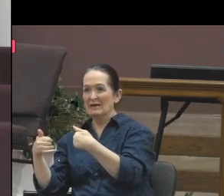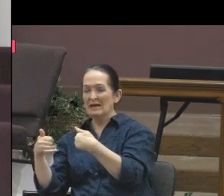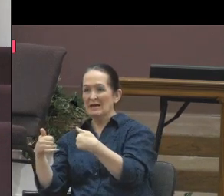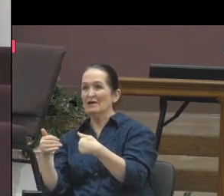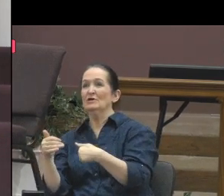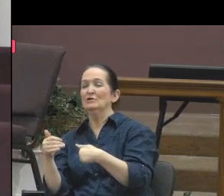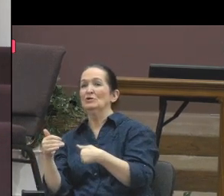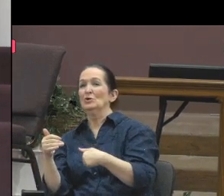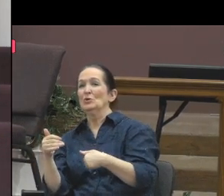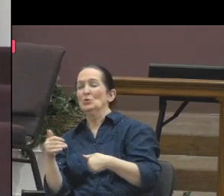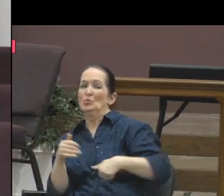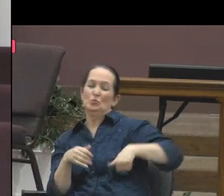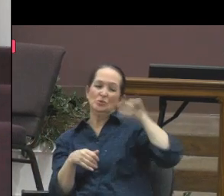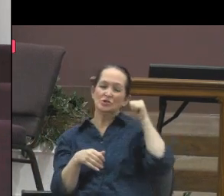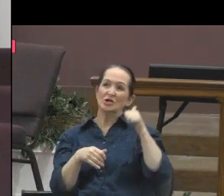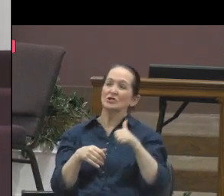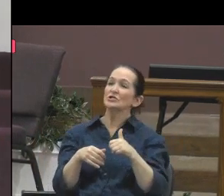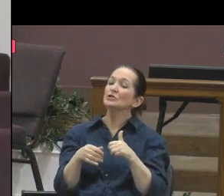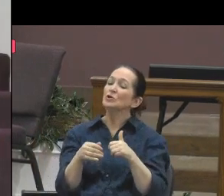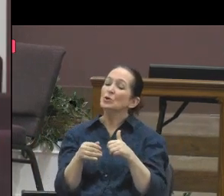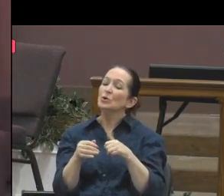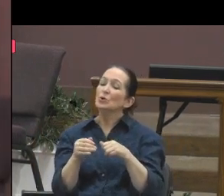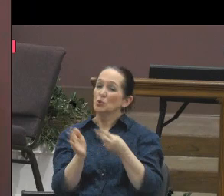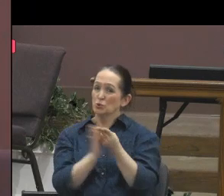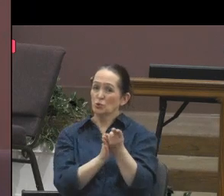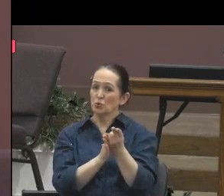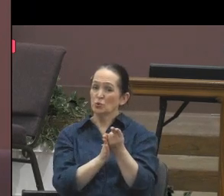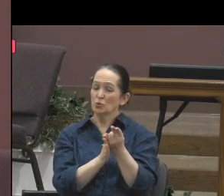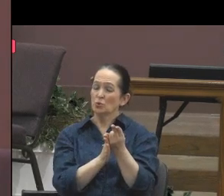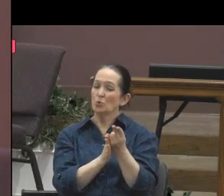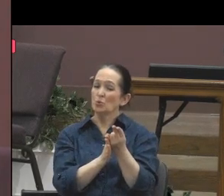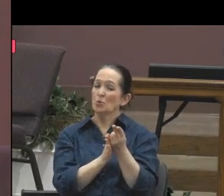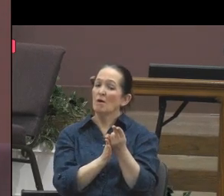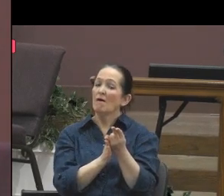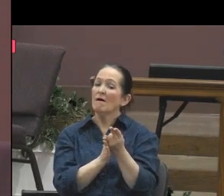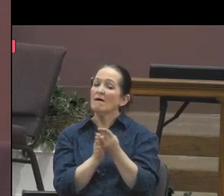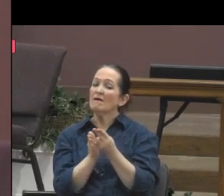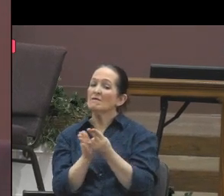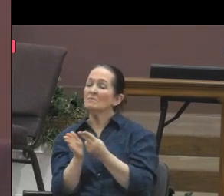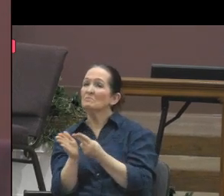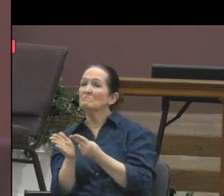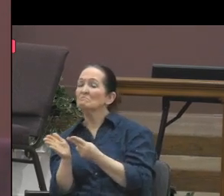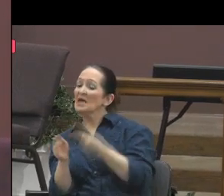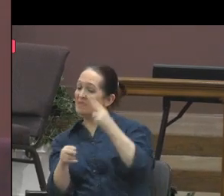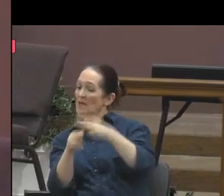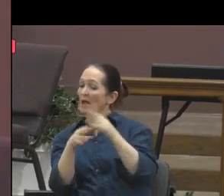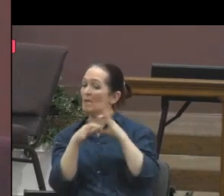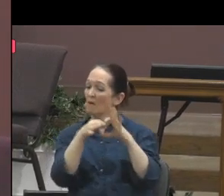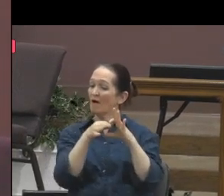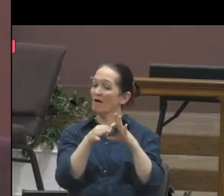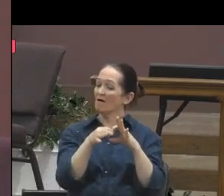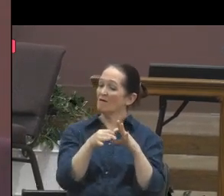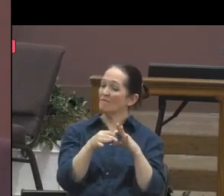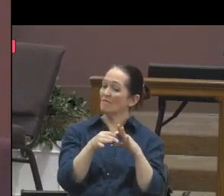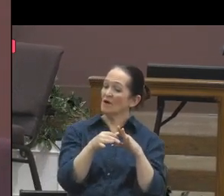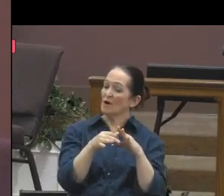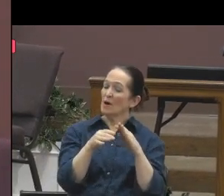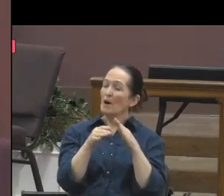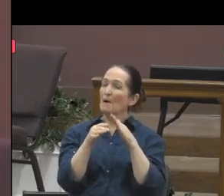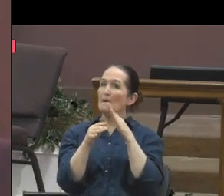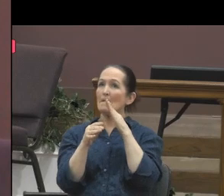truth in the name of tolerance and acceptance. We now reject the